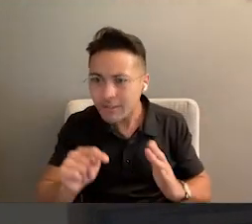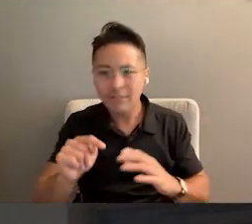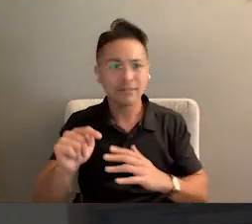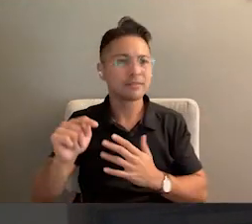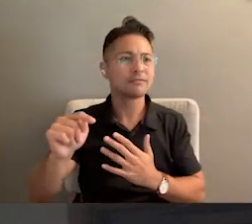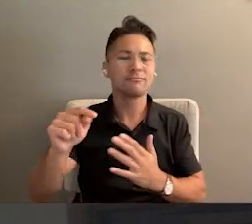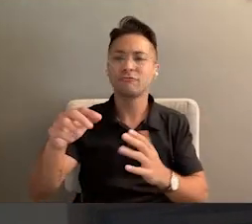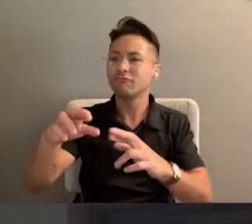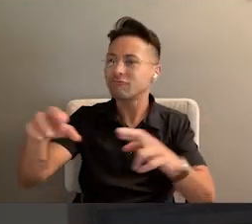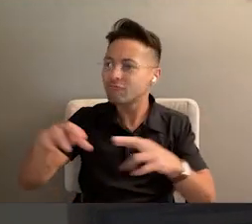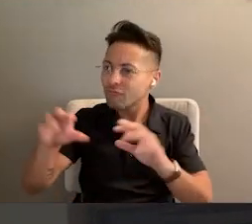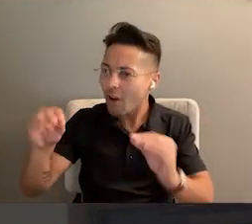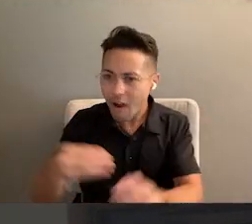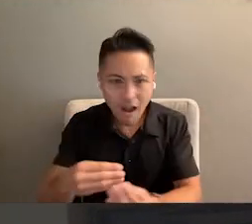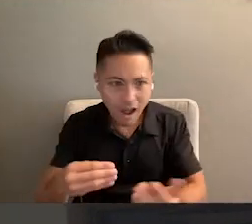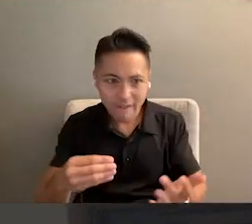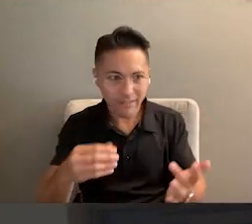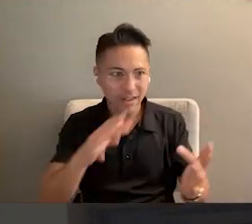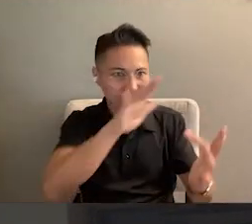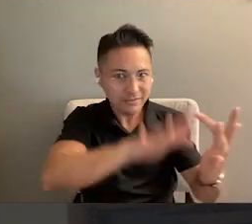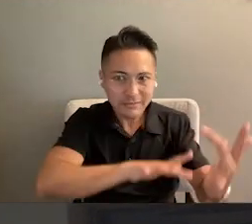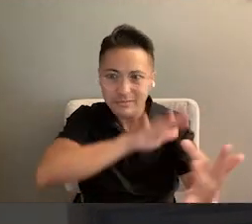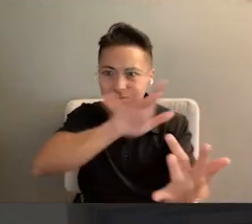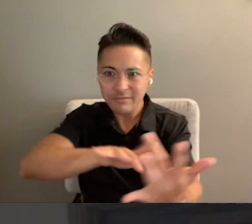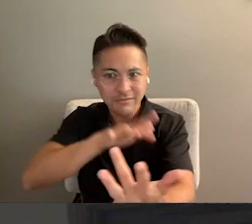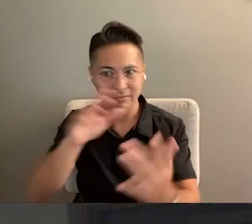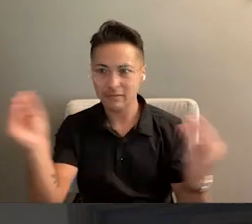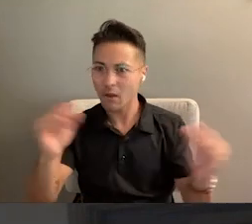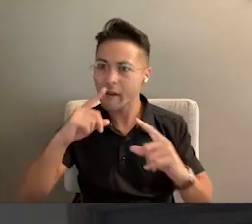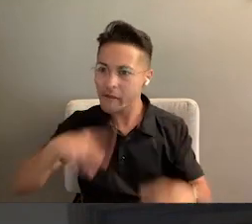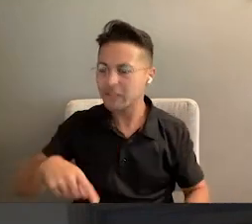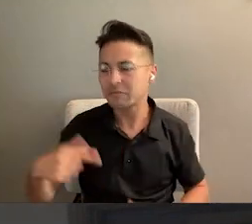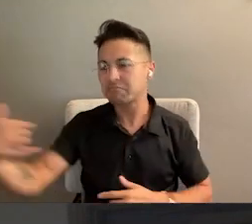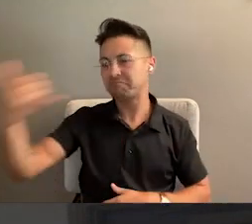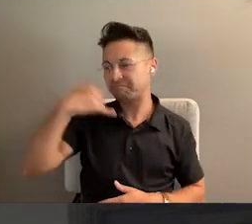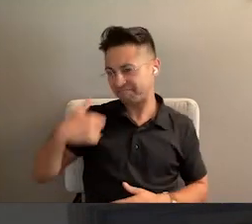hold of the regional office, you call us, and we'll help you out.